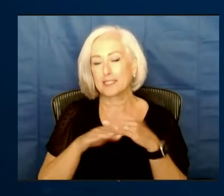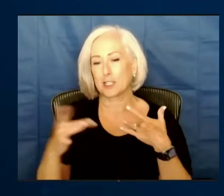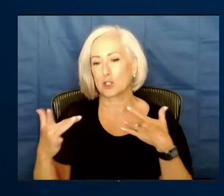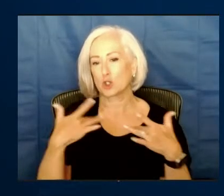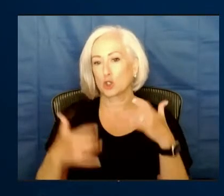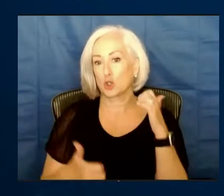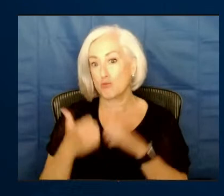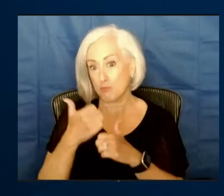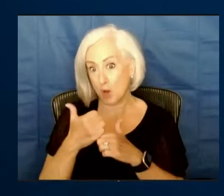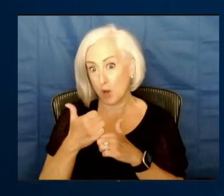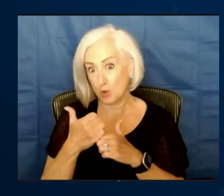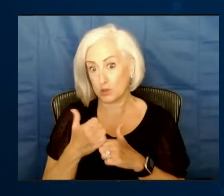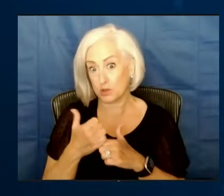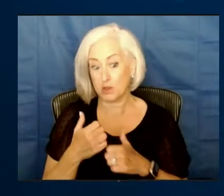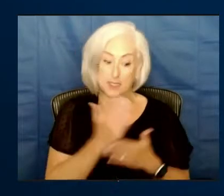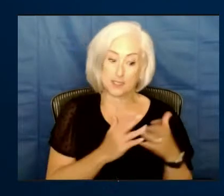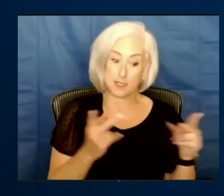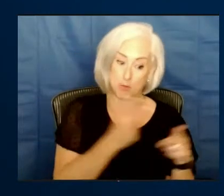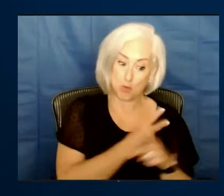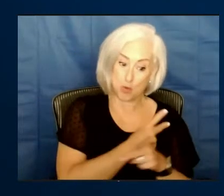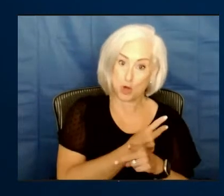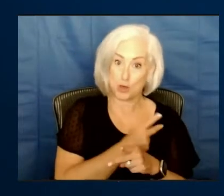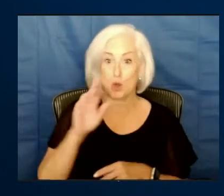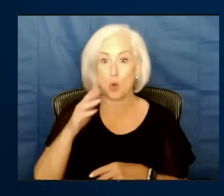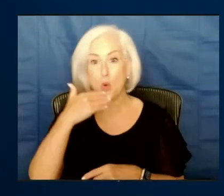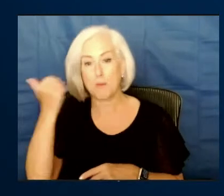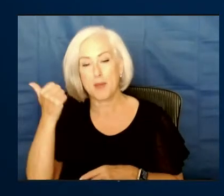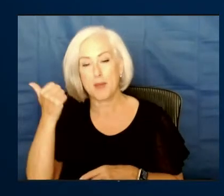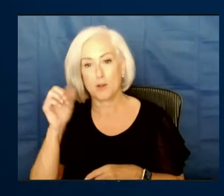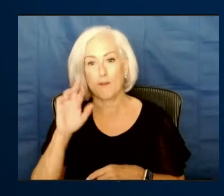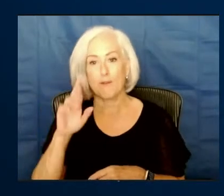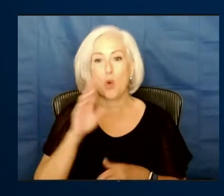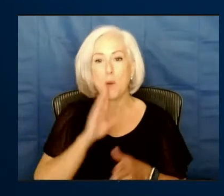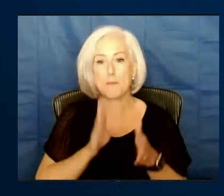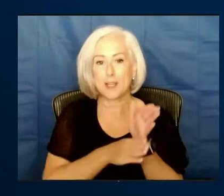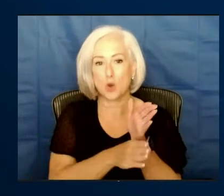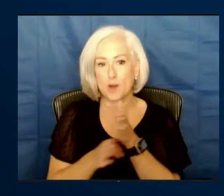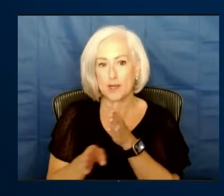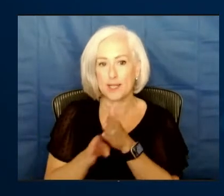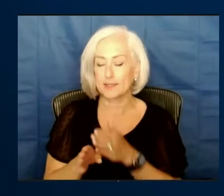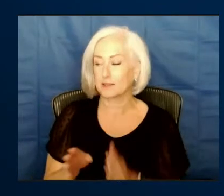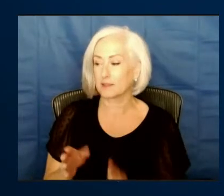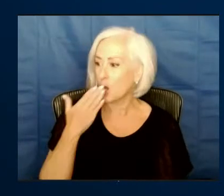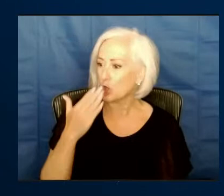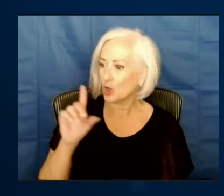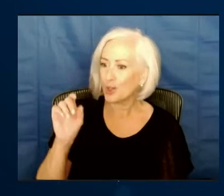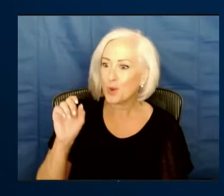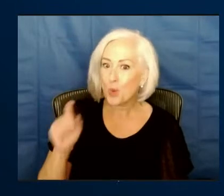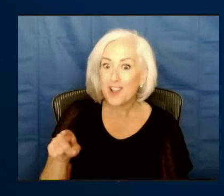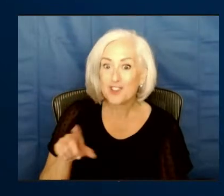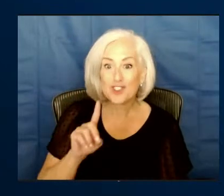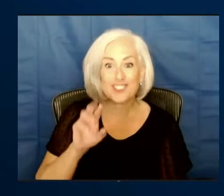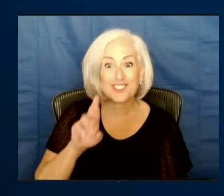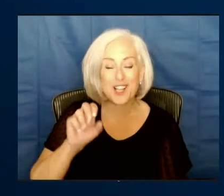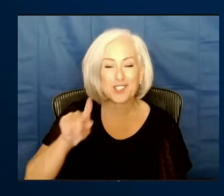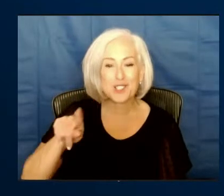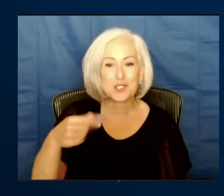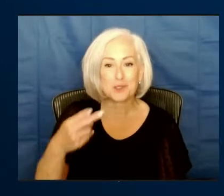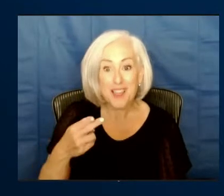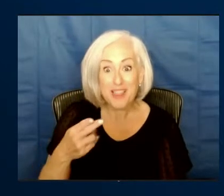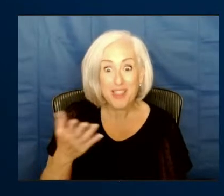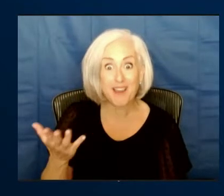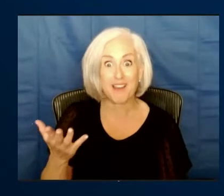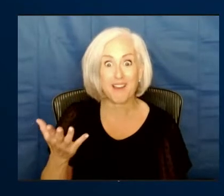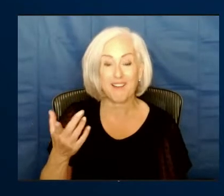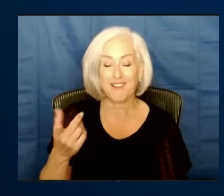are worse or better for minorities? Oh, that's a great question, Dr. Smith. Man, I think it's come across the